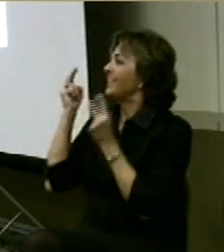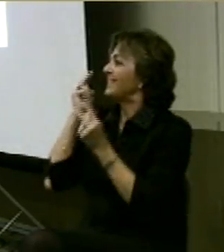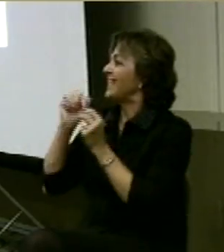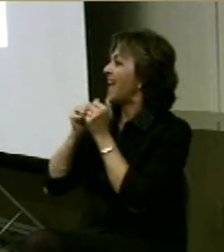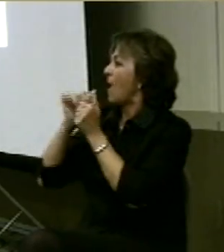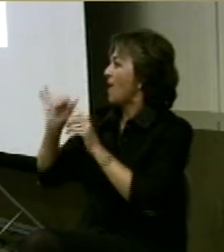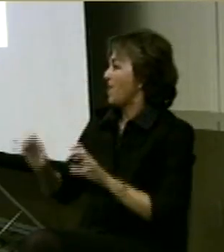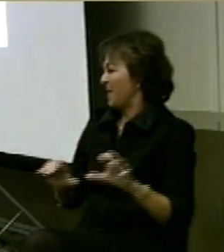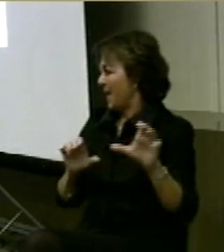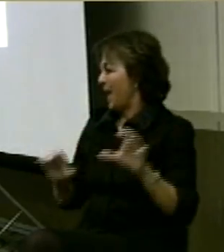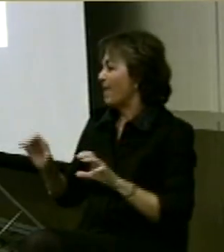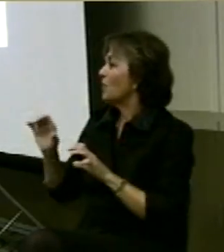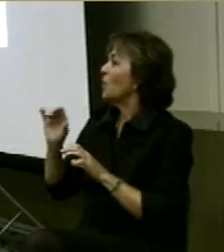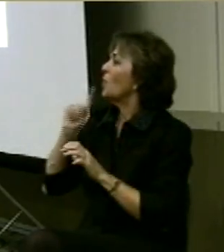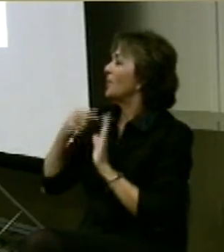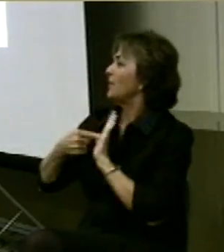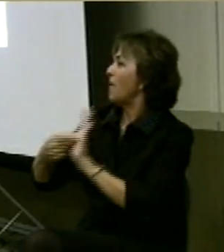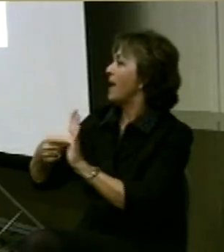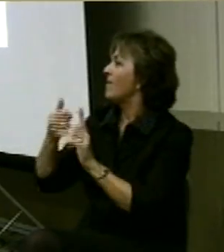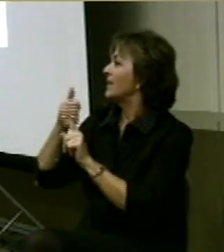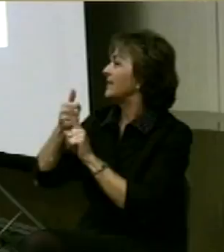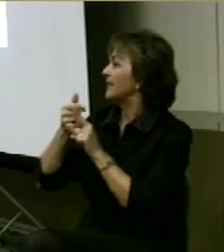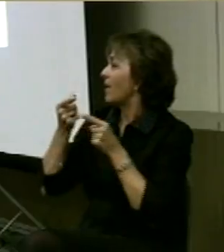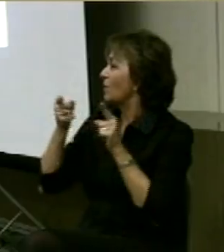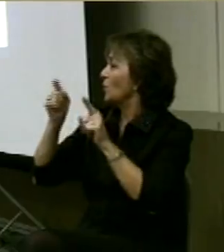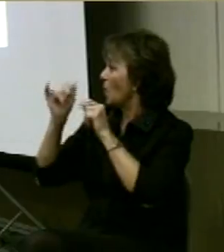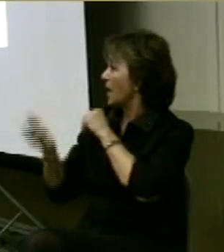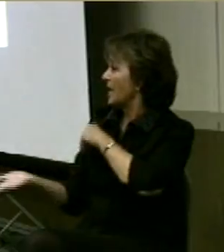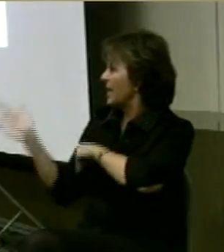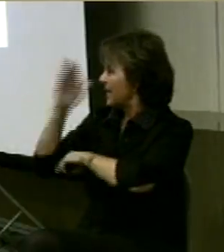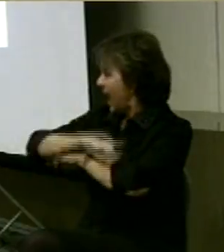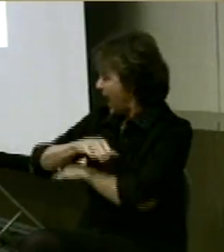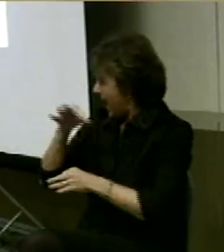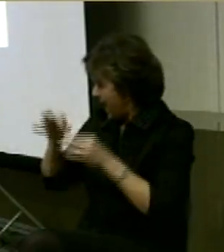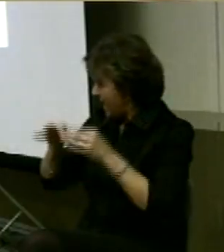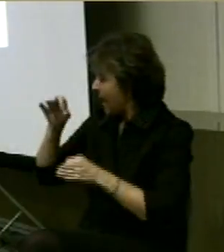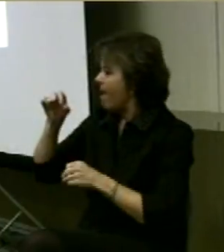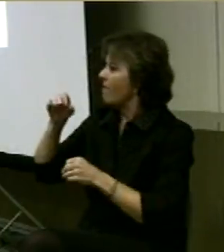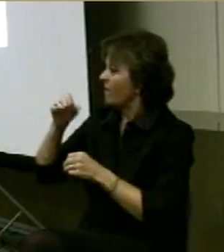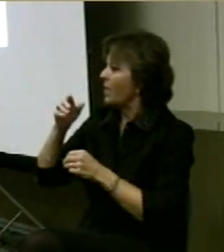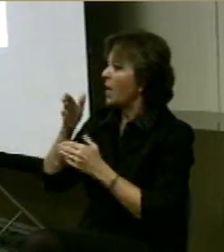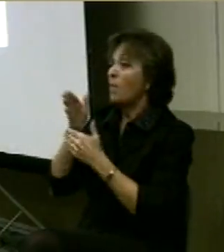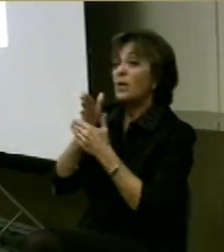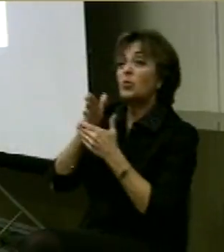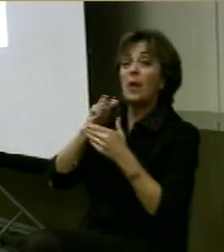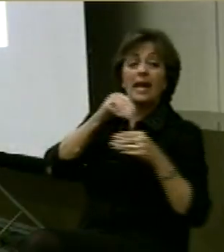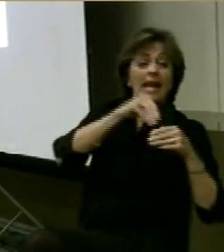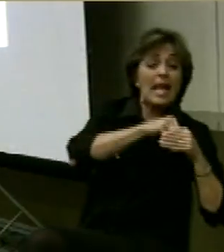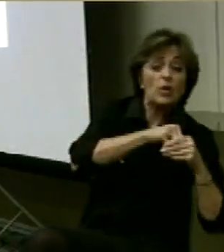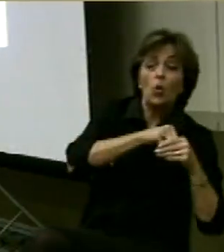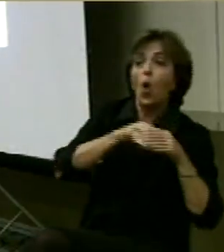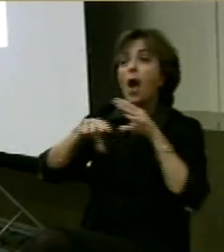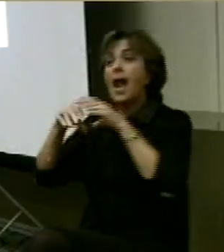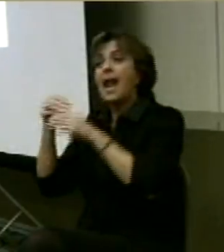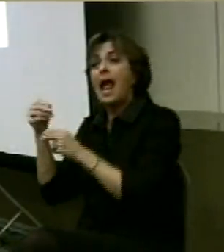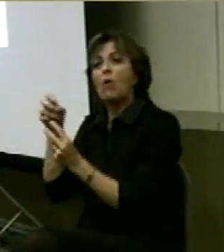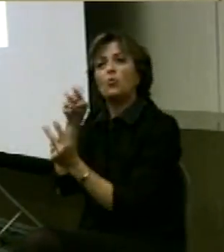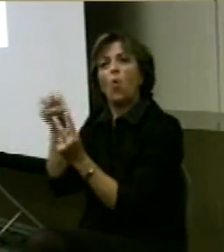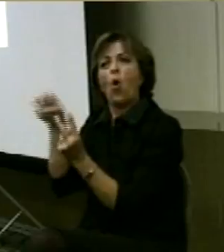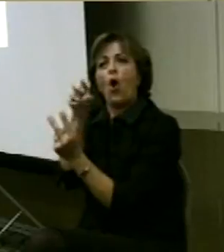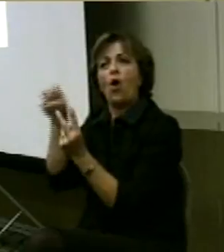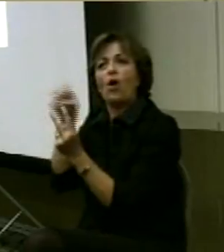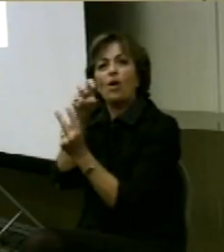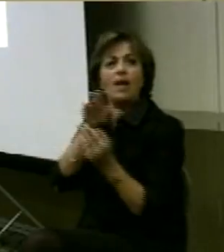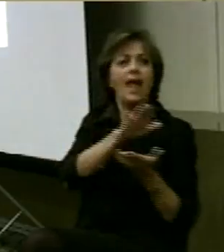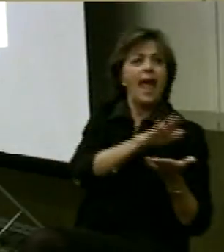this behavior was manifesting itself throughout the day, and if it was between indoor and outdoor times, or if it was between academic